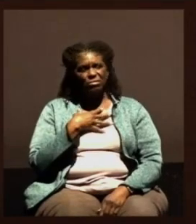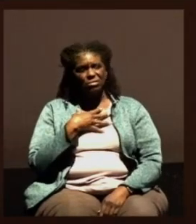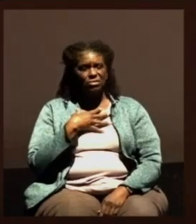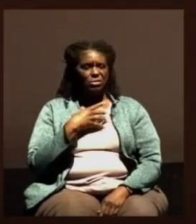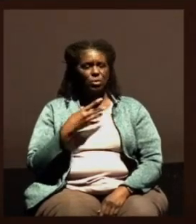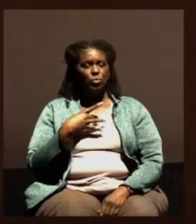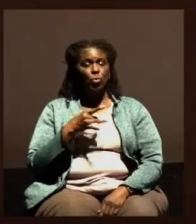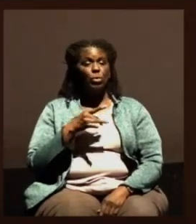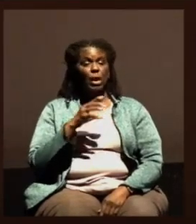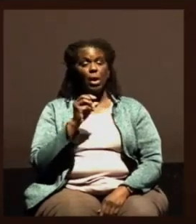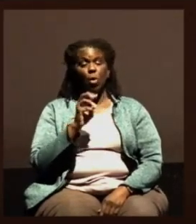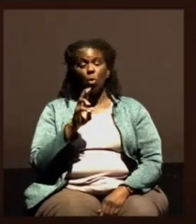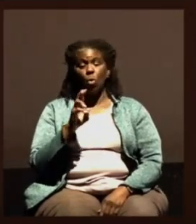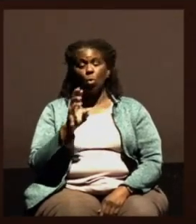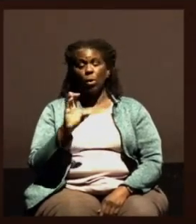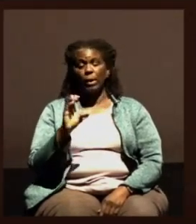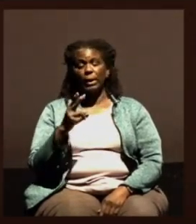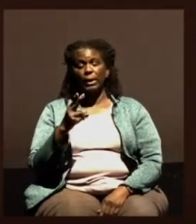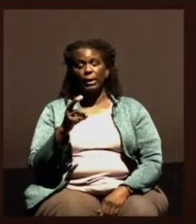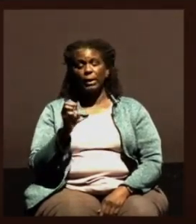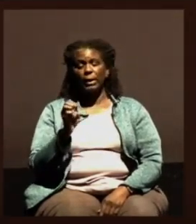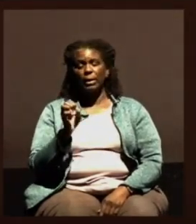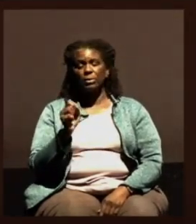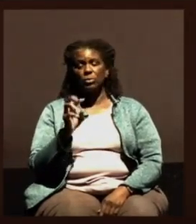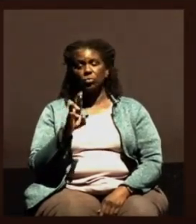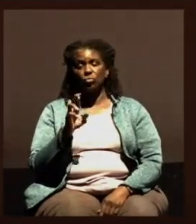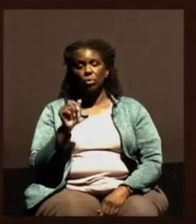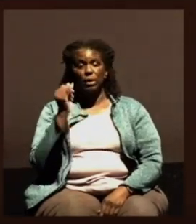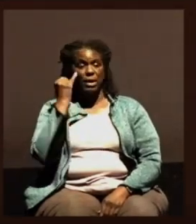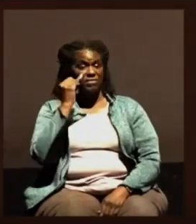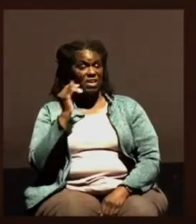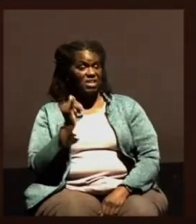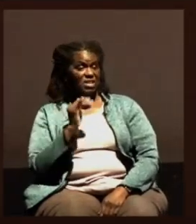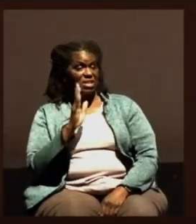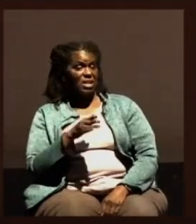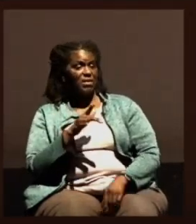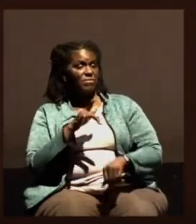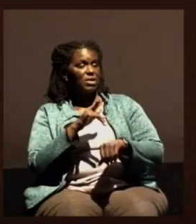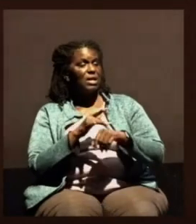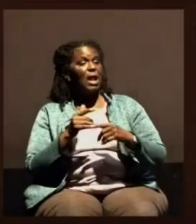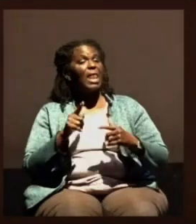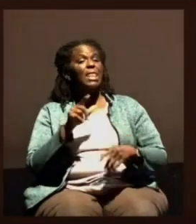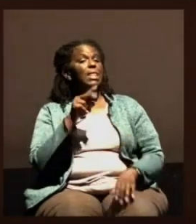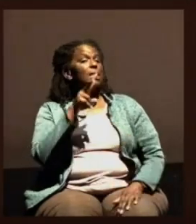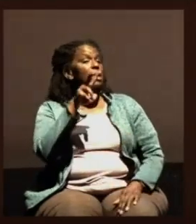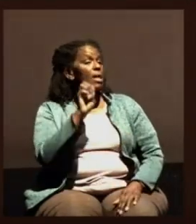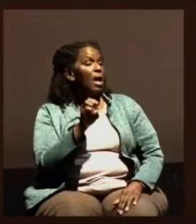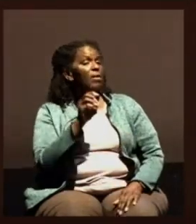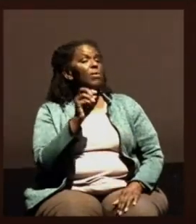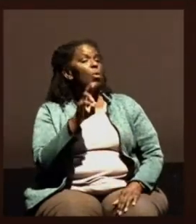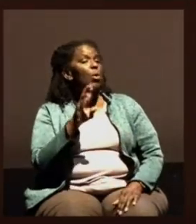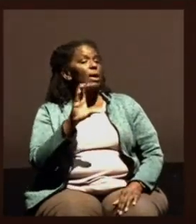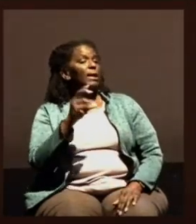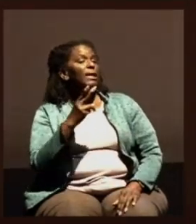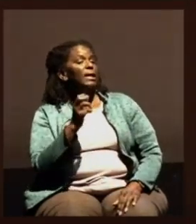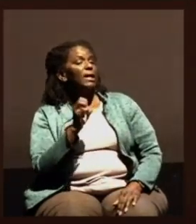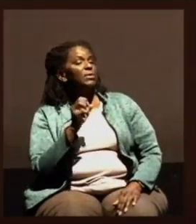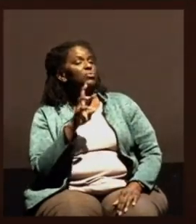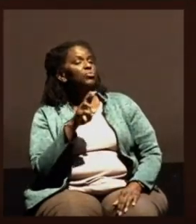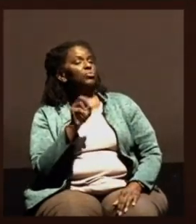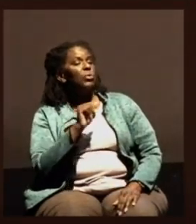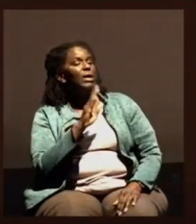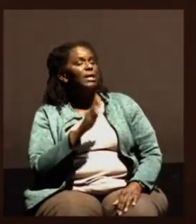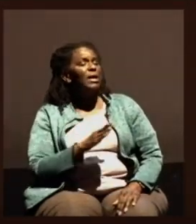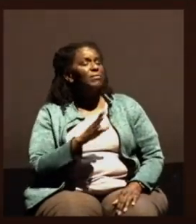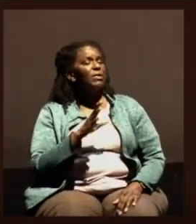So if I've never been to a live orchestra performance, I've never experienced that